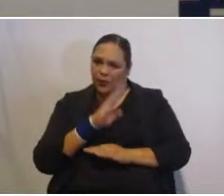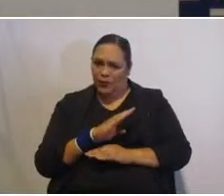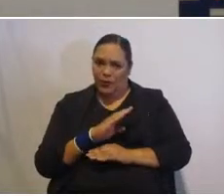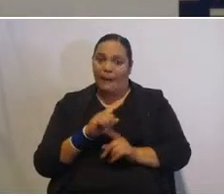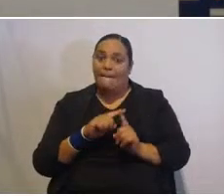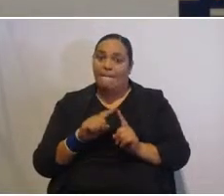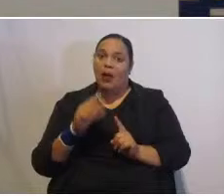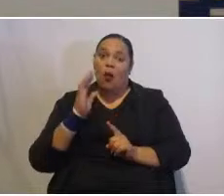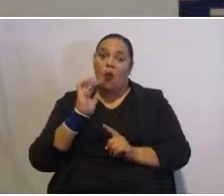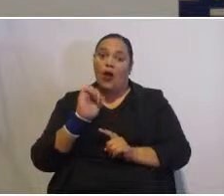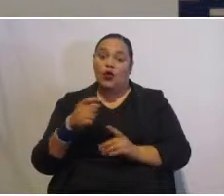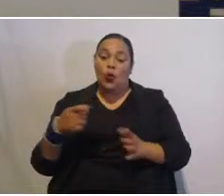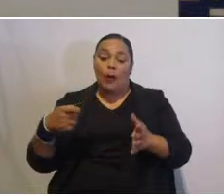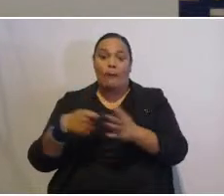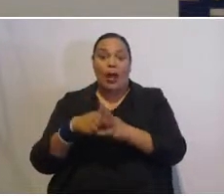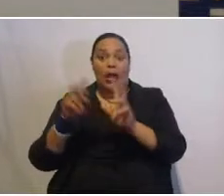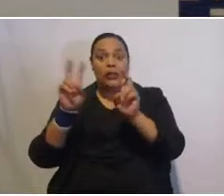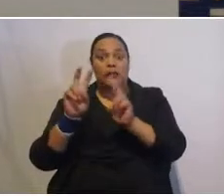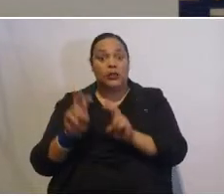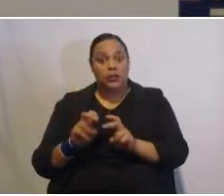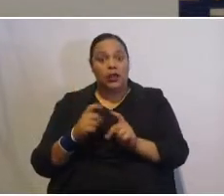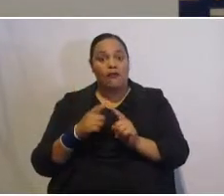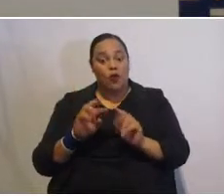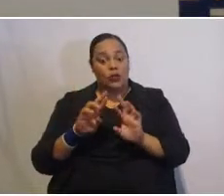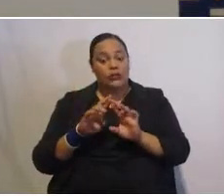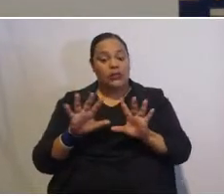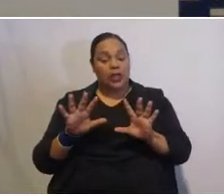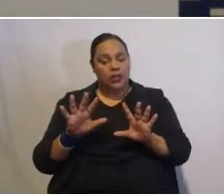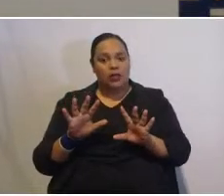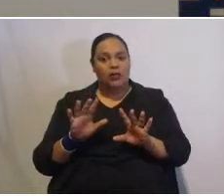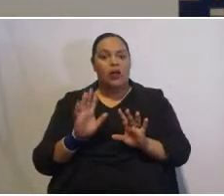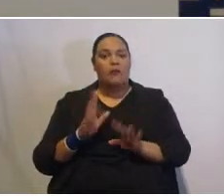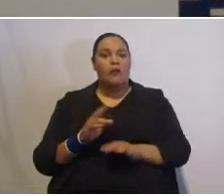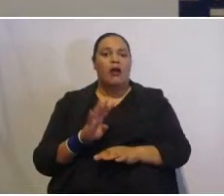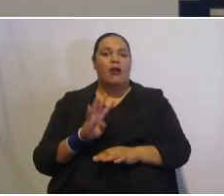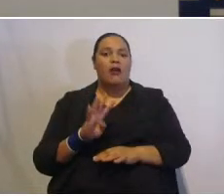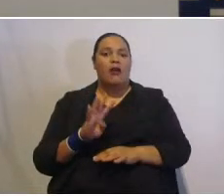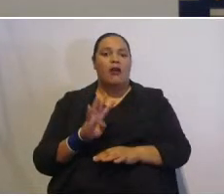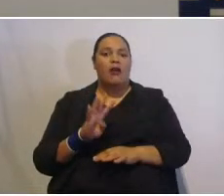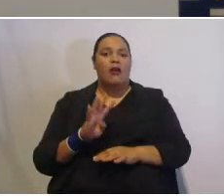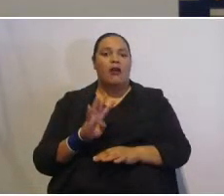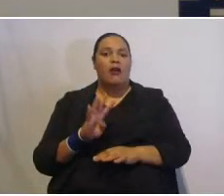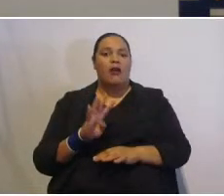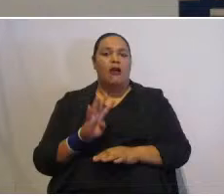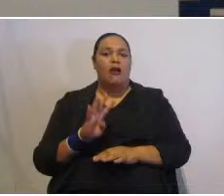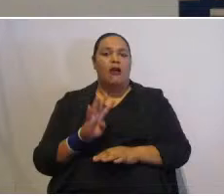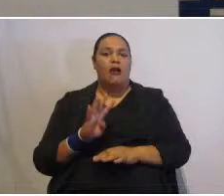But when you are buying electricity for 10 rand, you only get 4 units.